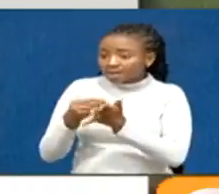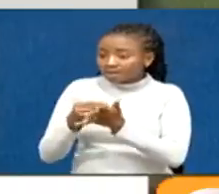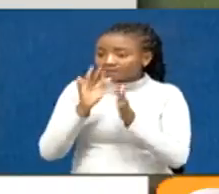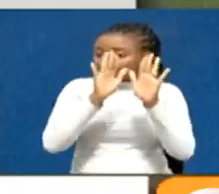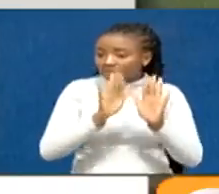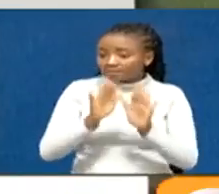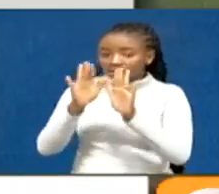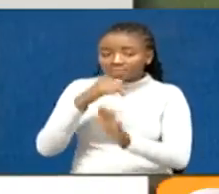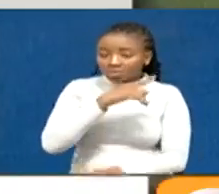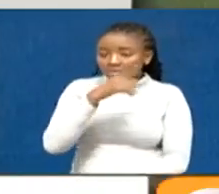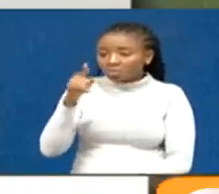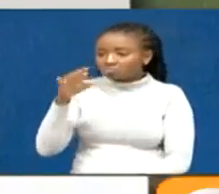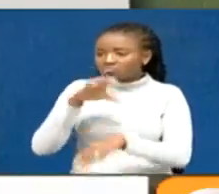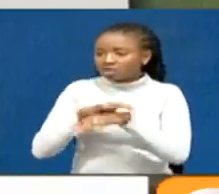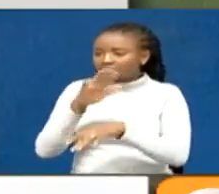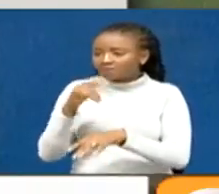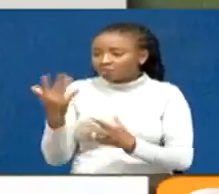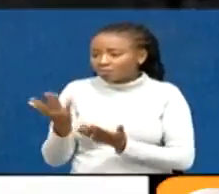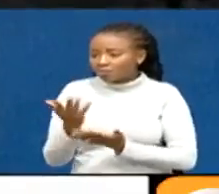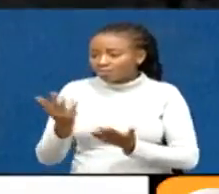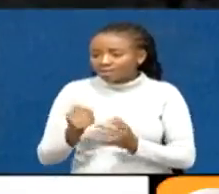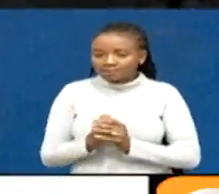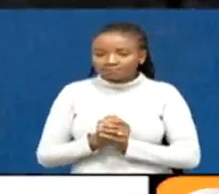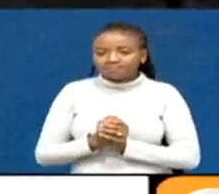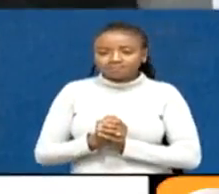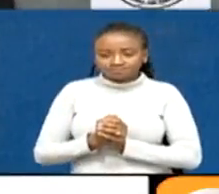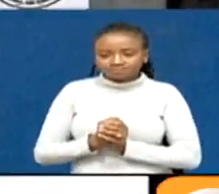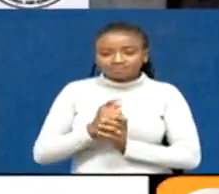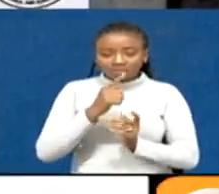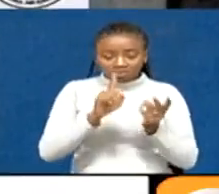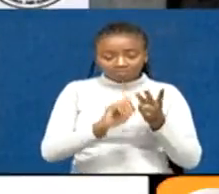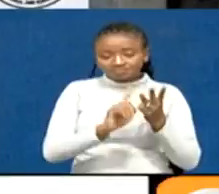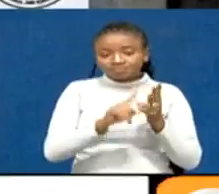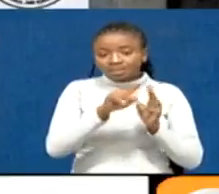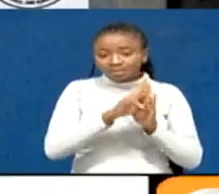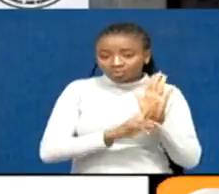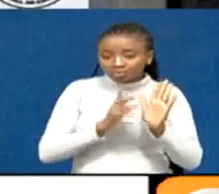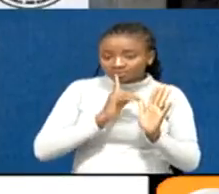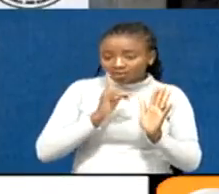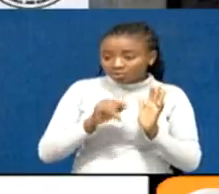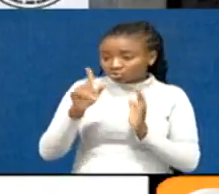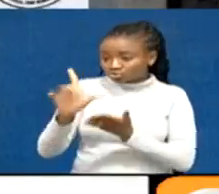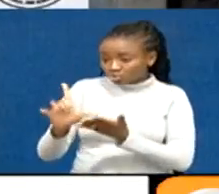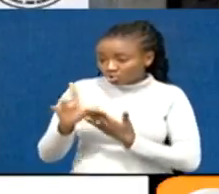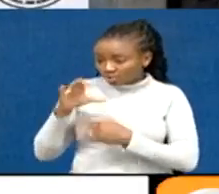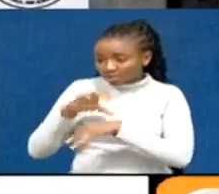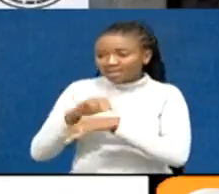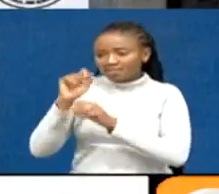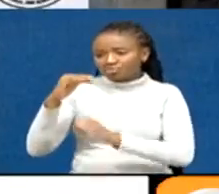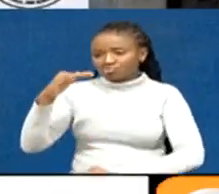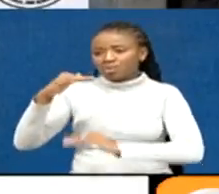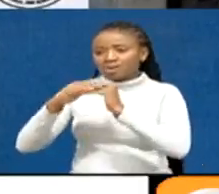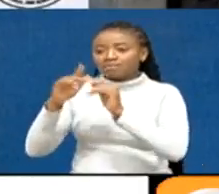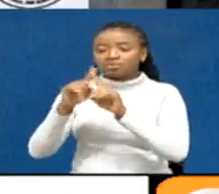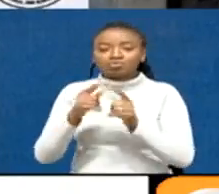while limiting the amount received from a single source. The regulations were also to limit the loan they may receive and also limit on